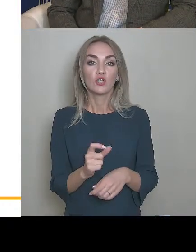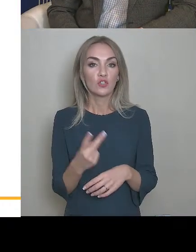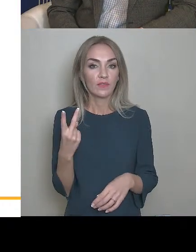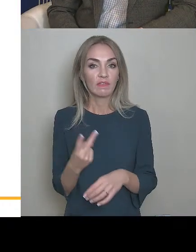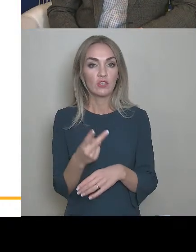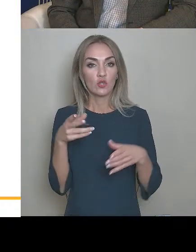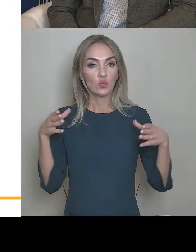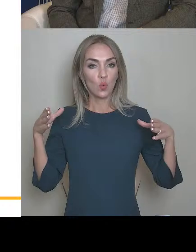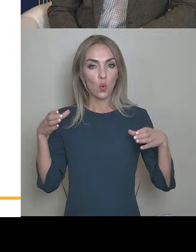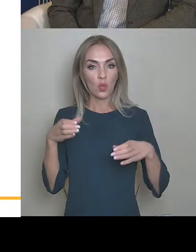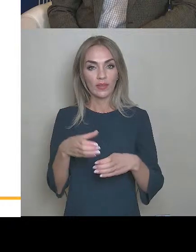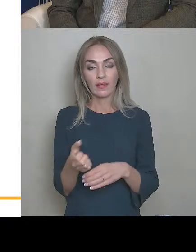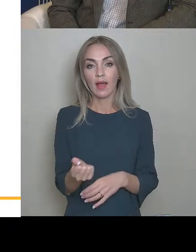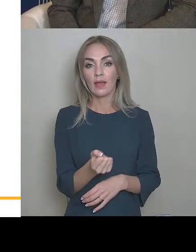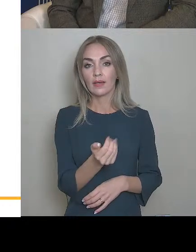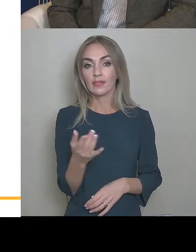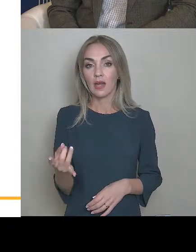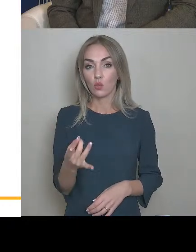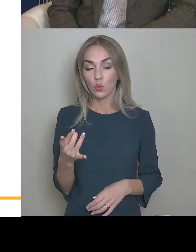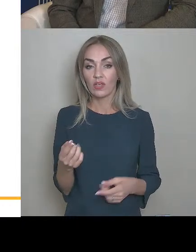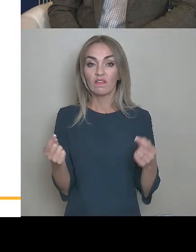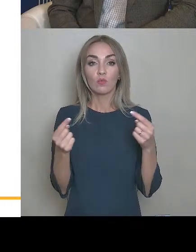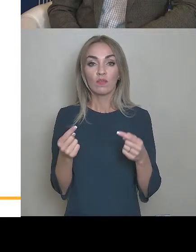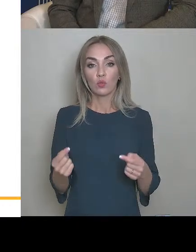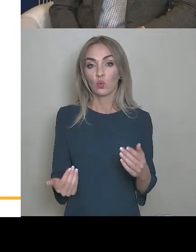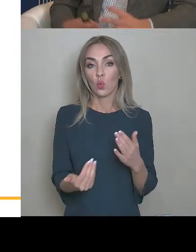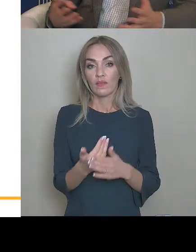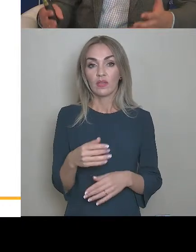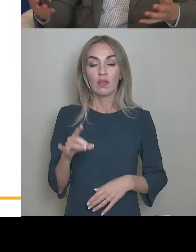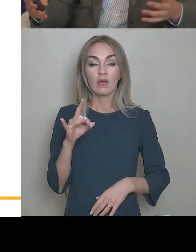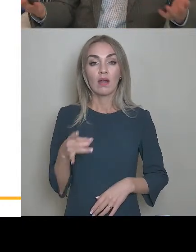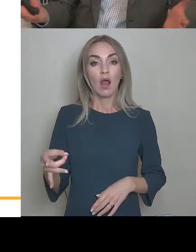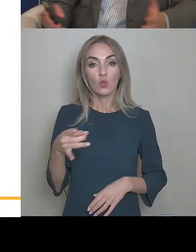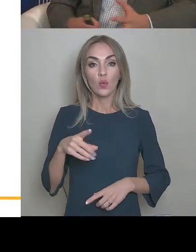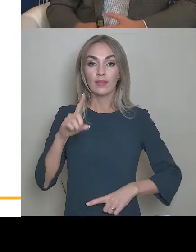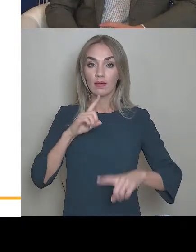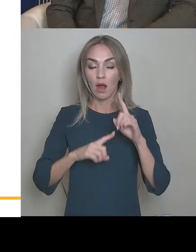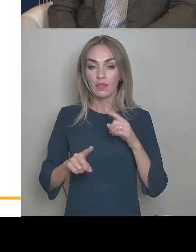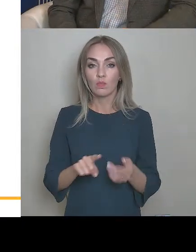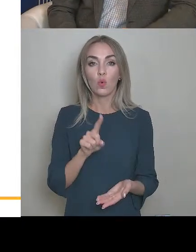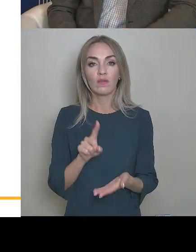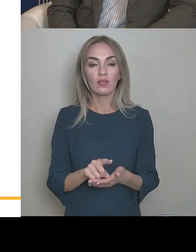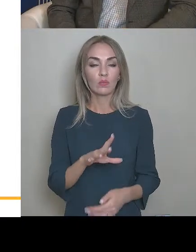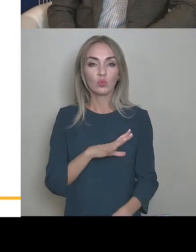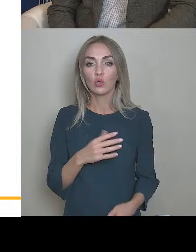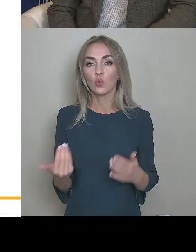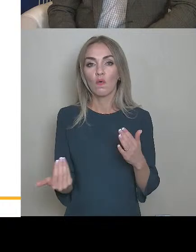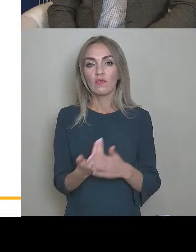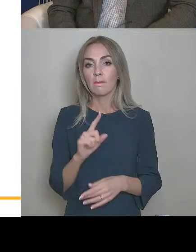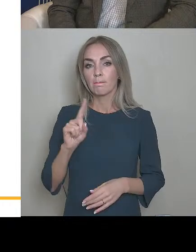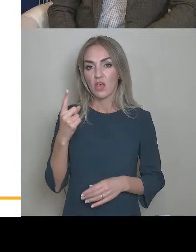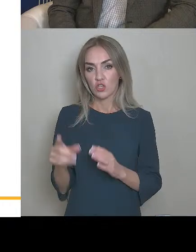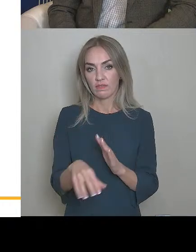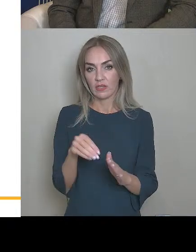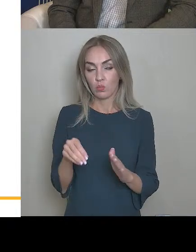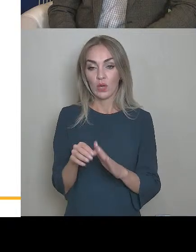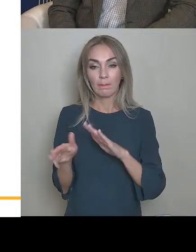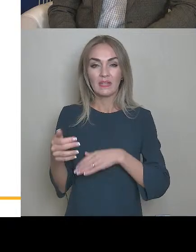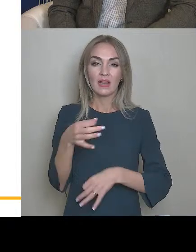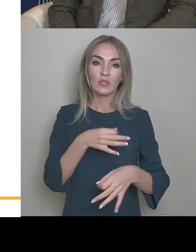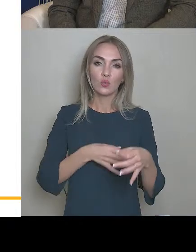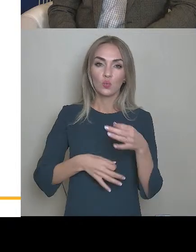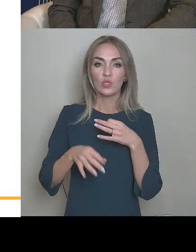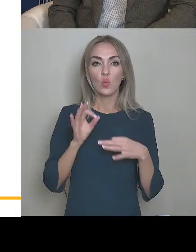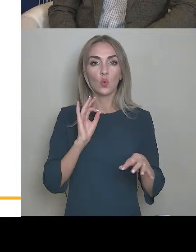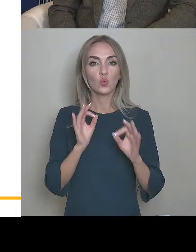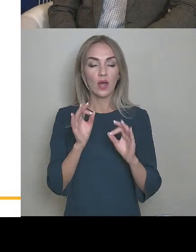100. So and new rayon councils are going to be created, and the first new elections